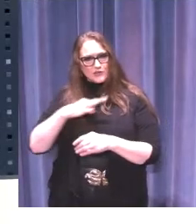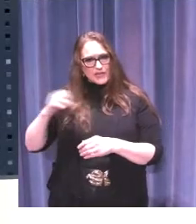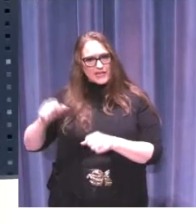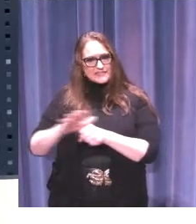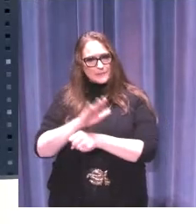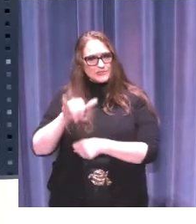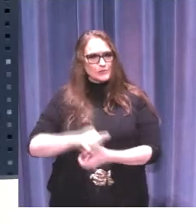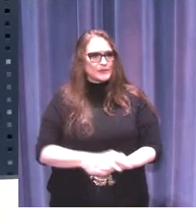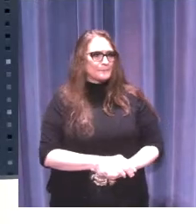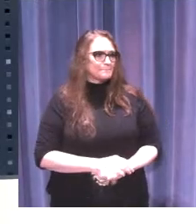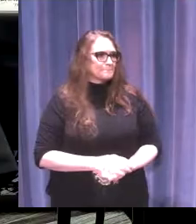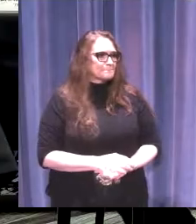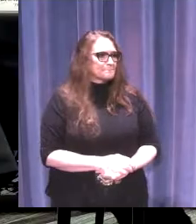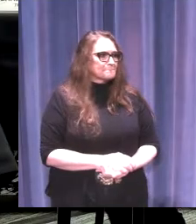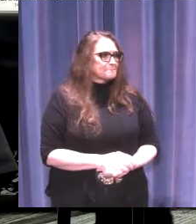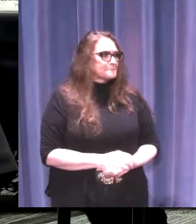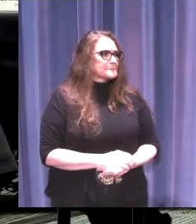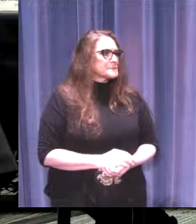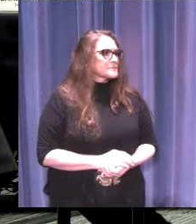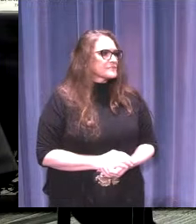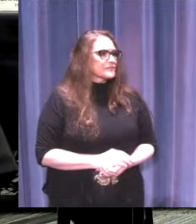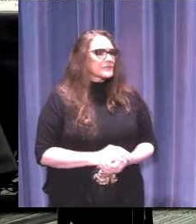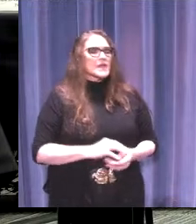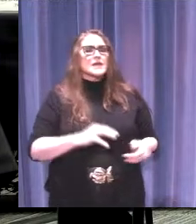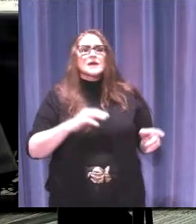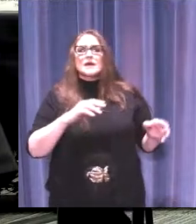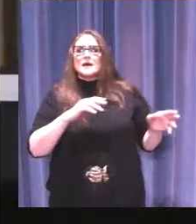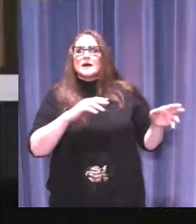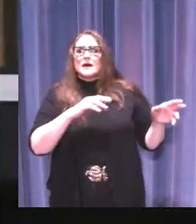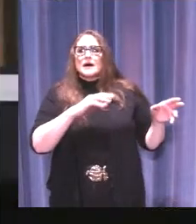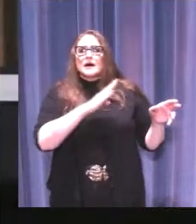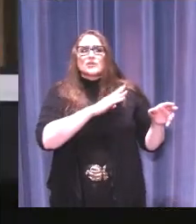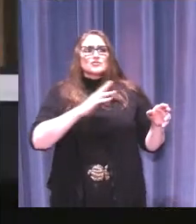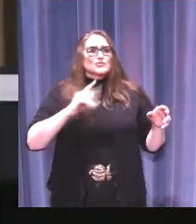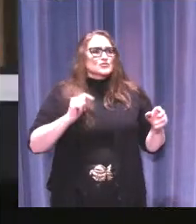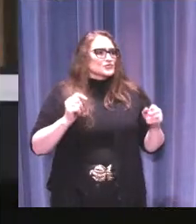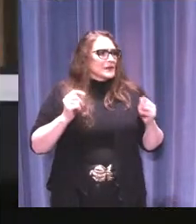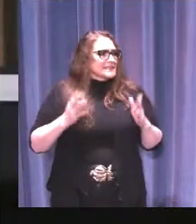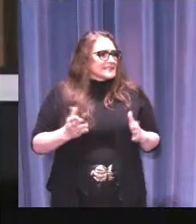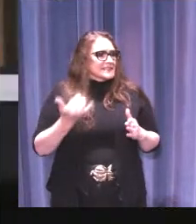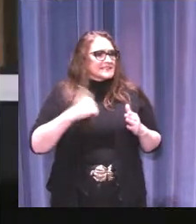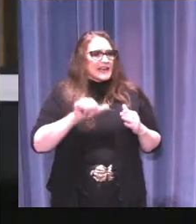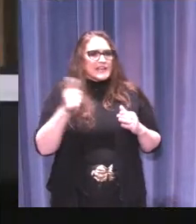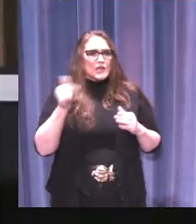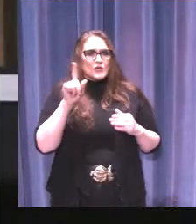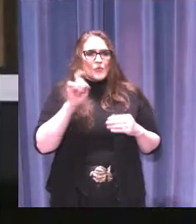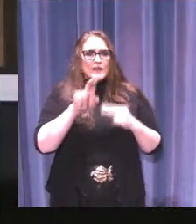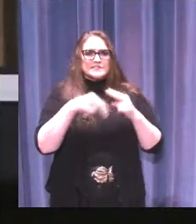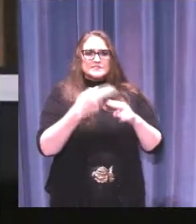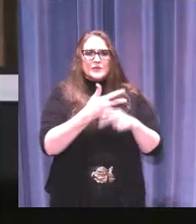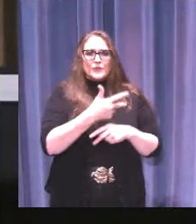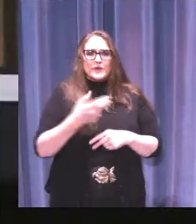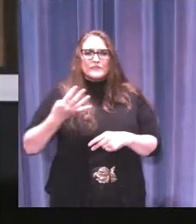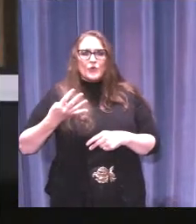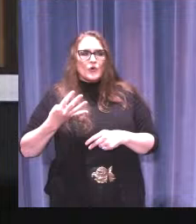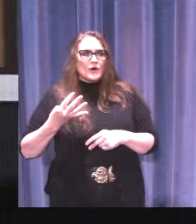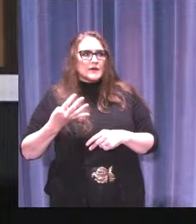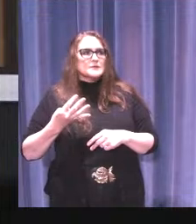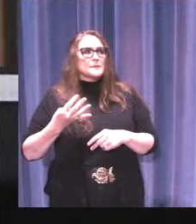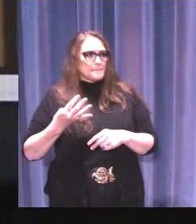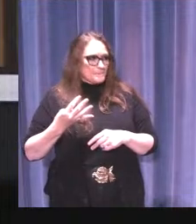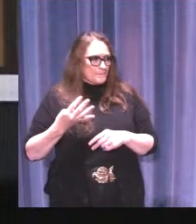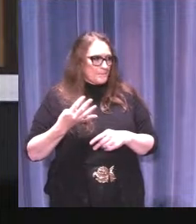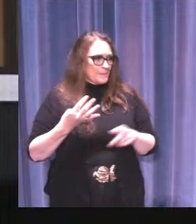Thank you. Trustees, are there any other questions regarding question 3 and 4? Seeing none,